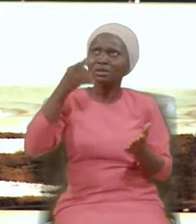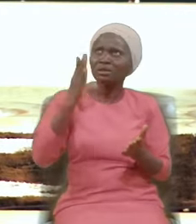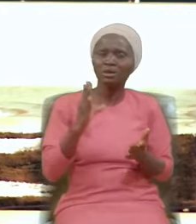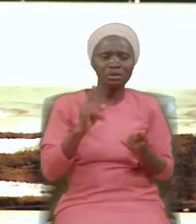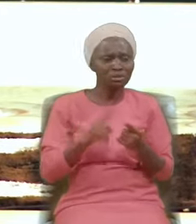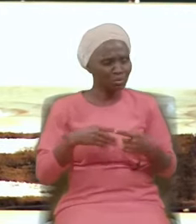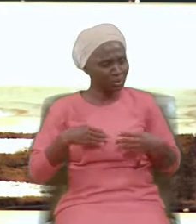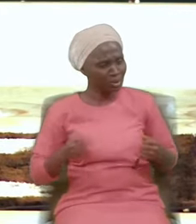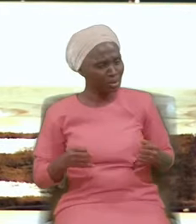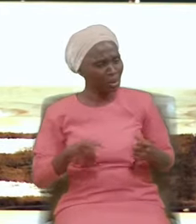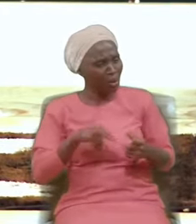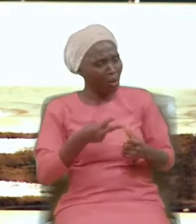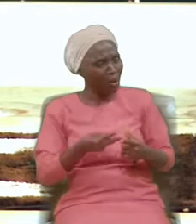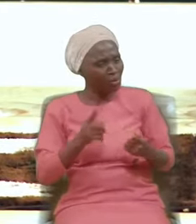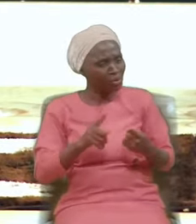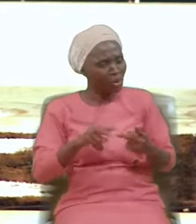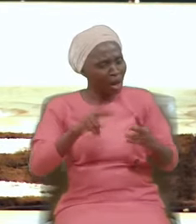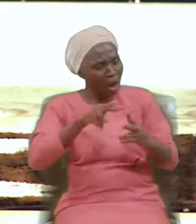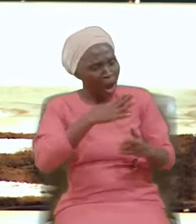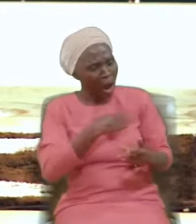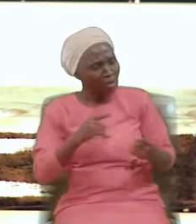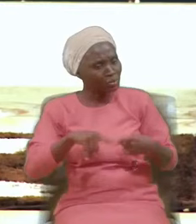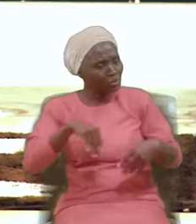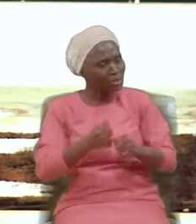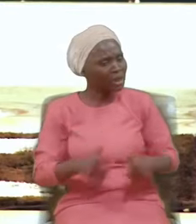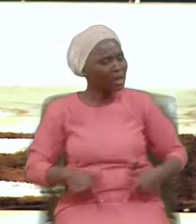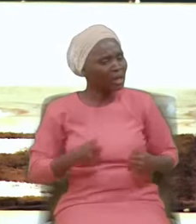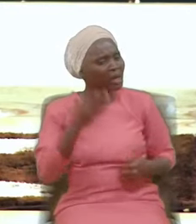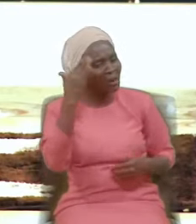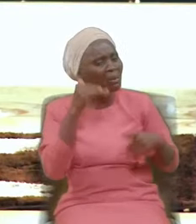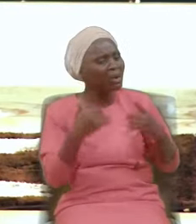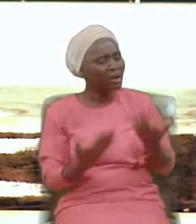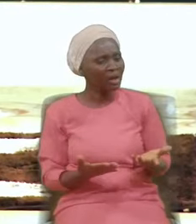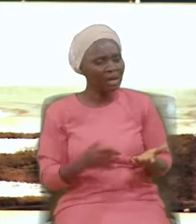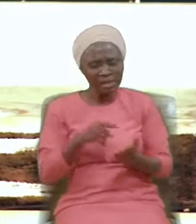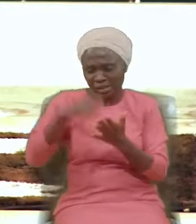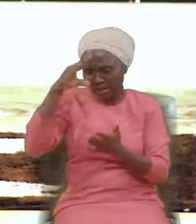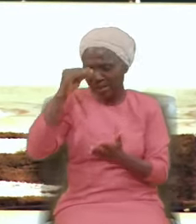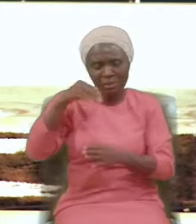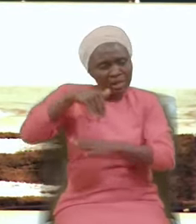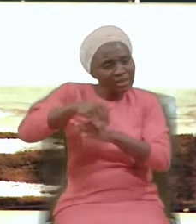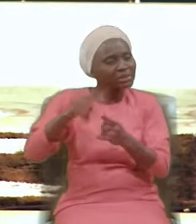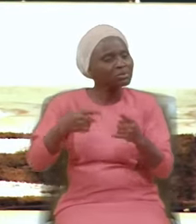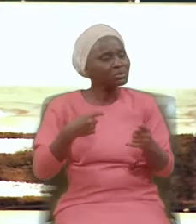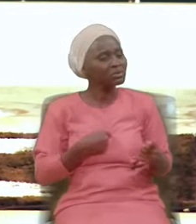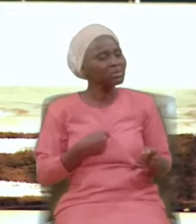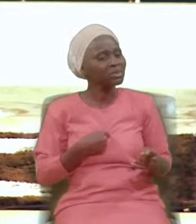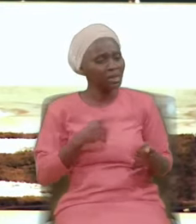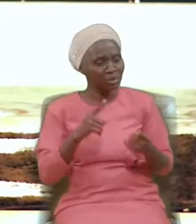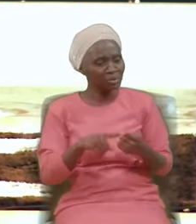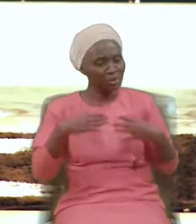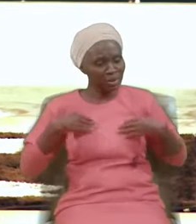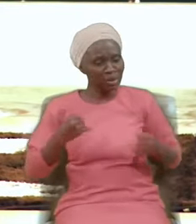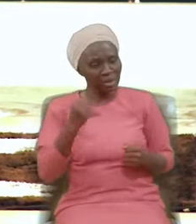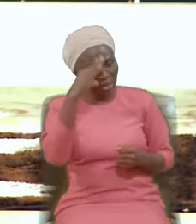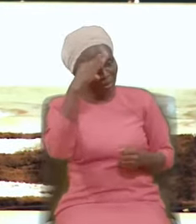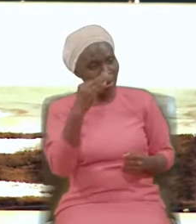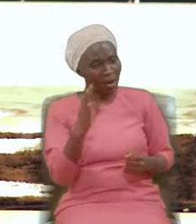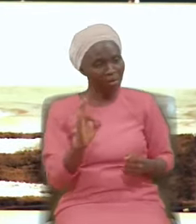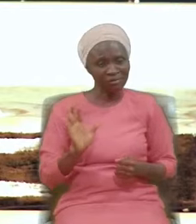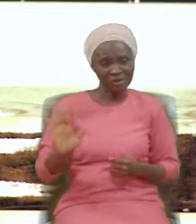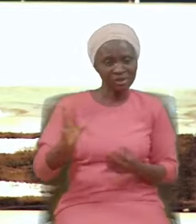alive, that this man does send unto me to recover a man of his